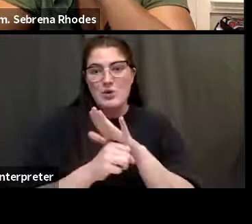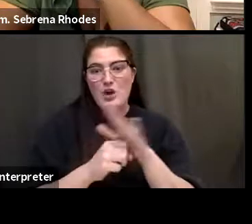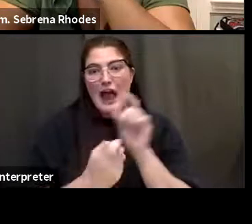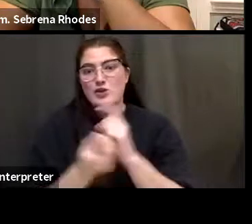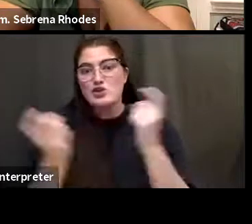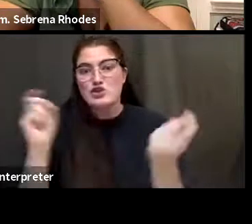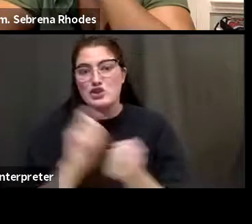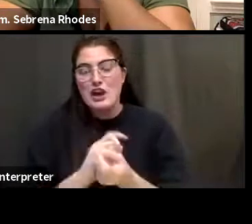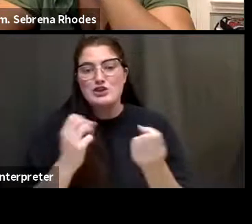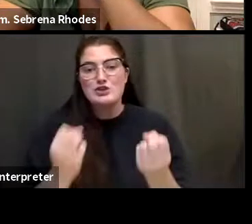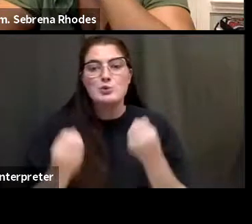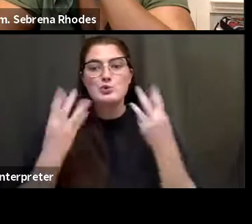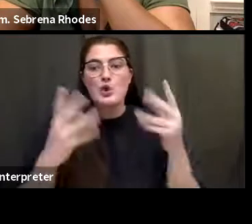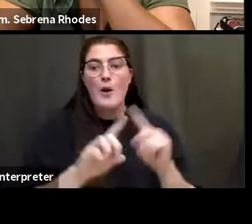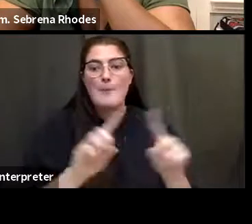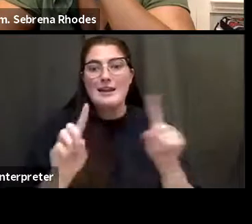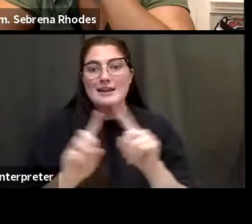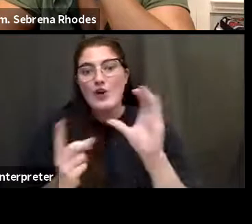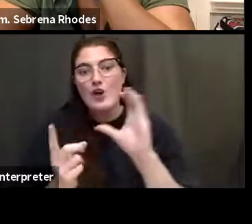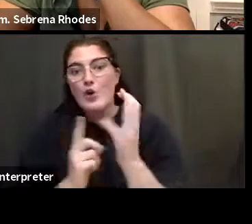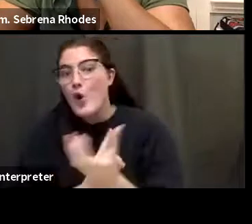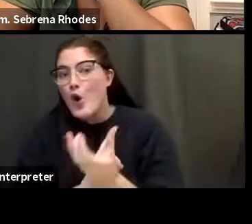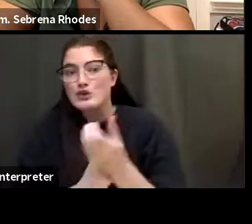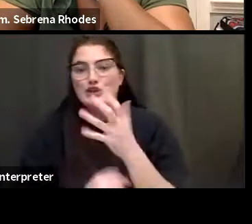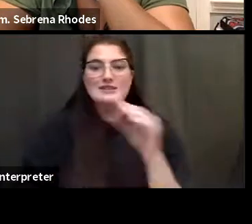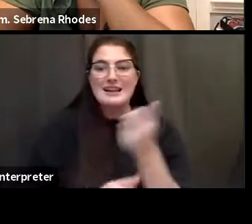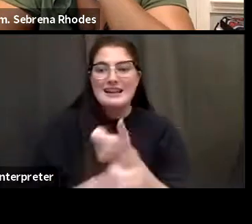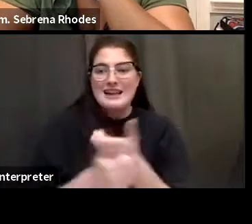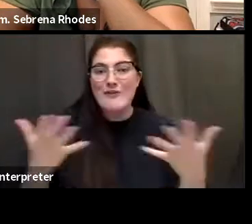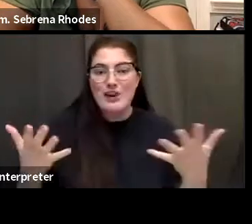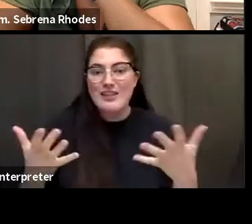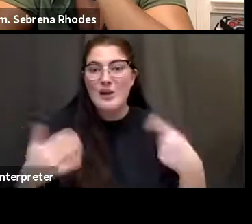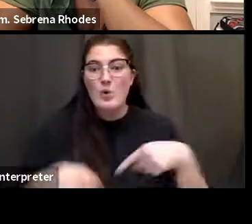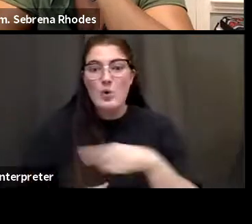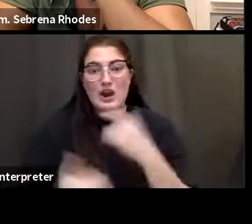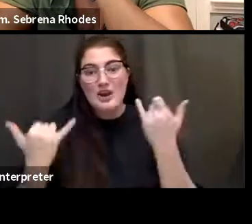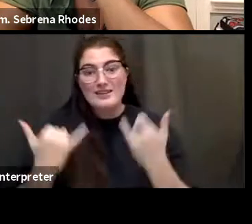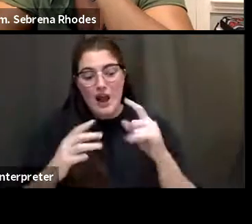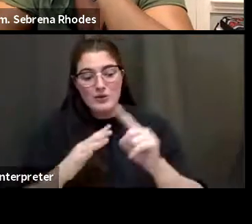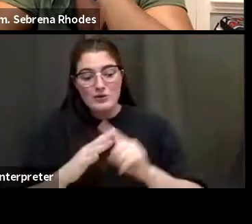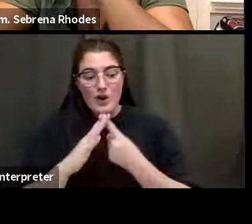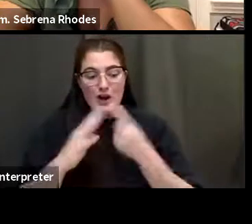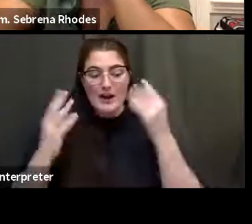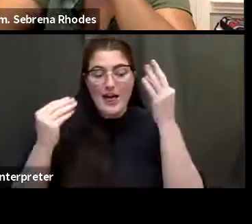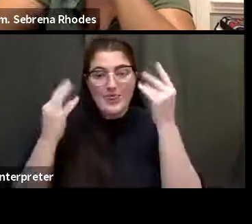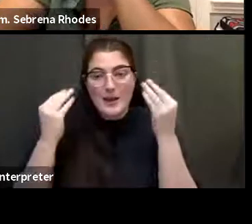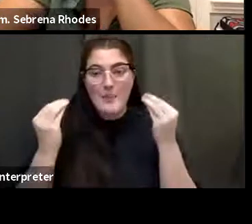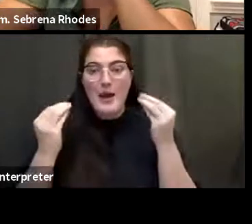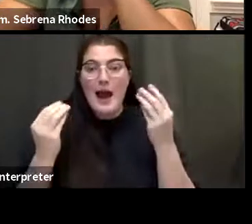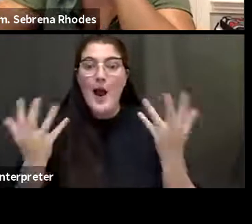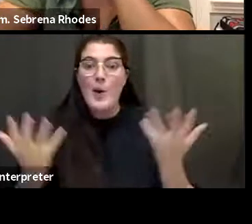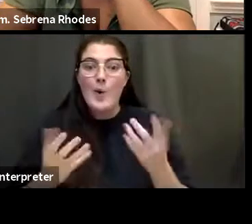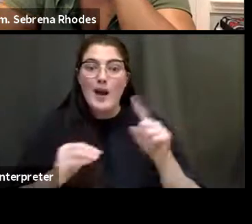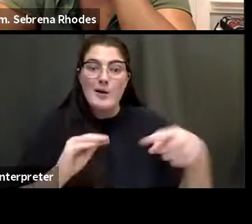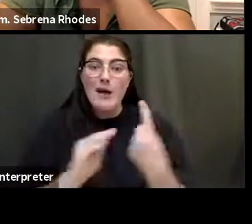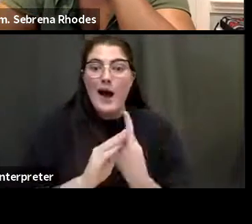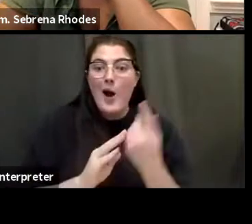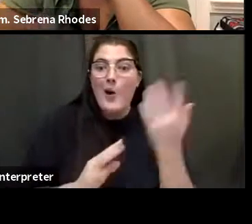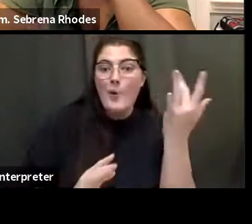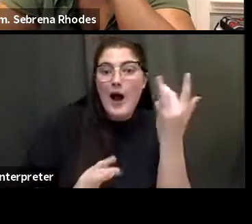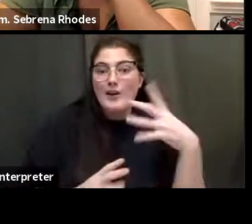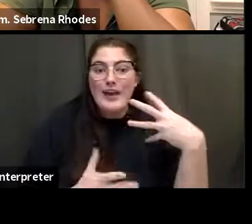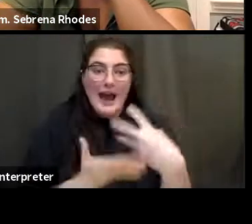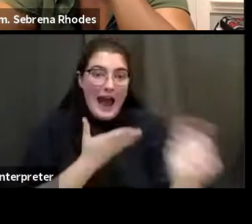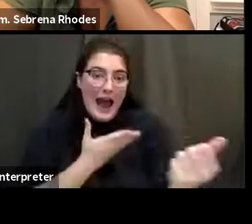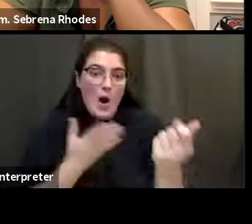many different cultures and everything, we are now starting to think about, well, what about why they're out? What are they going to